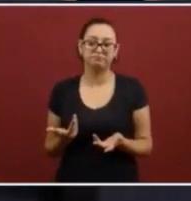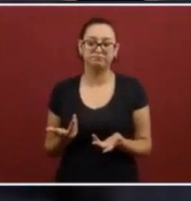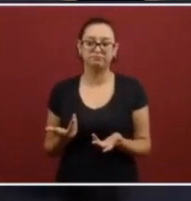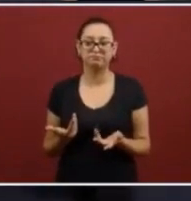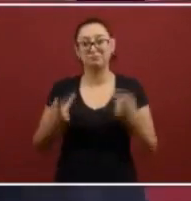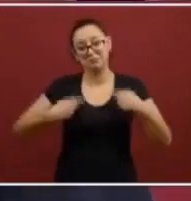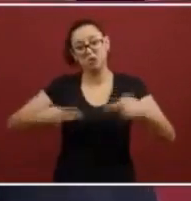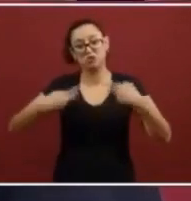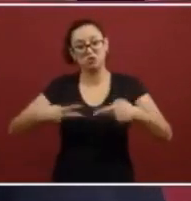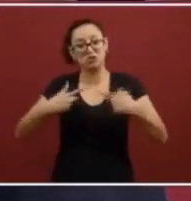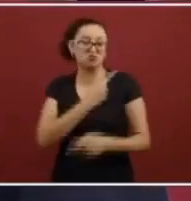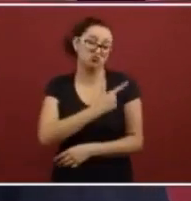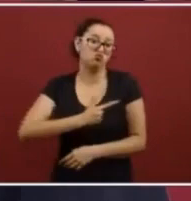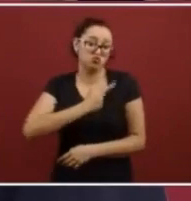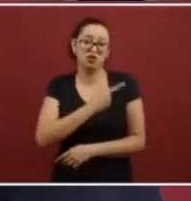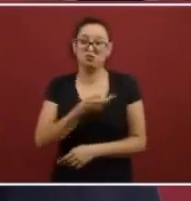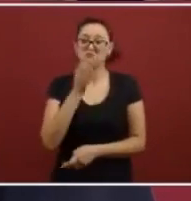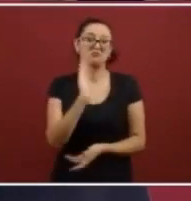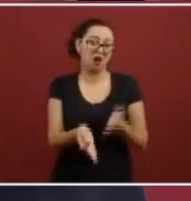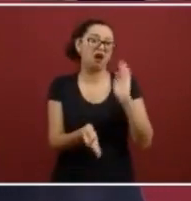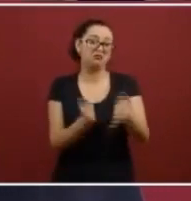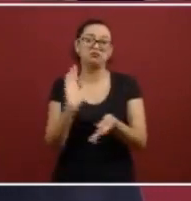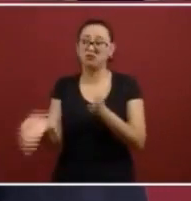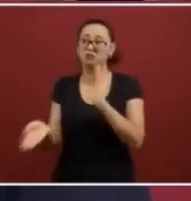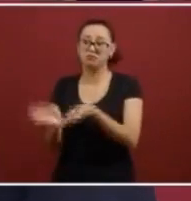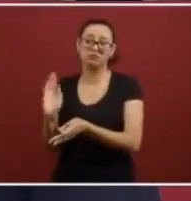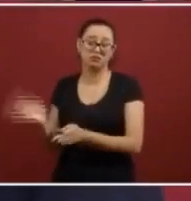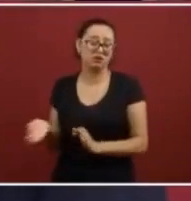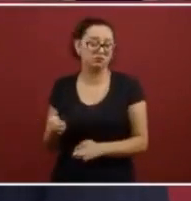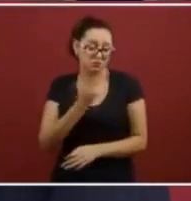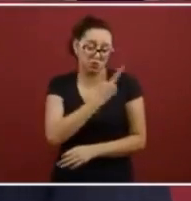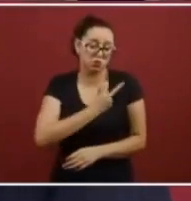aceptado por la población, is accepted by the populace, pero